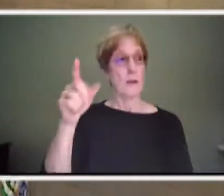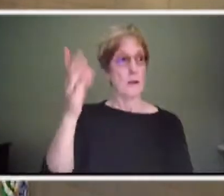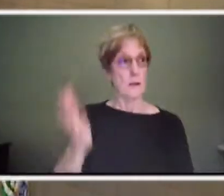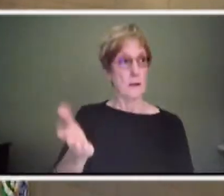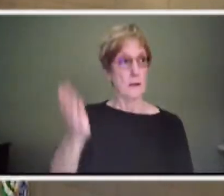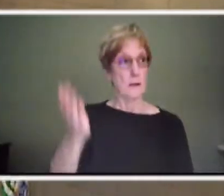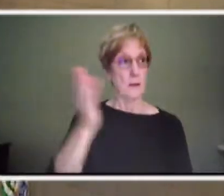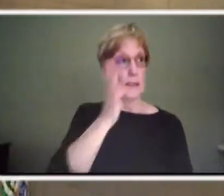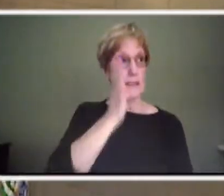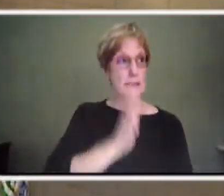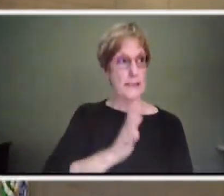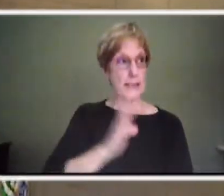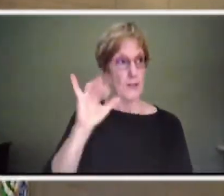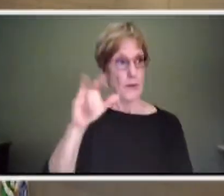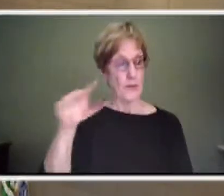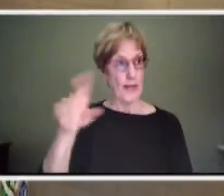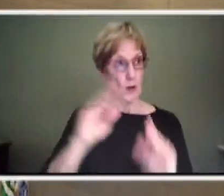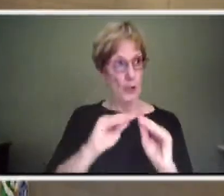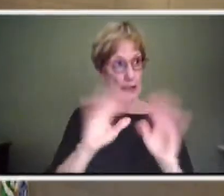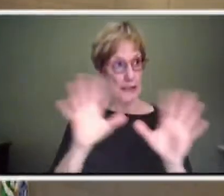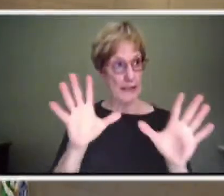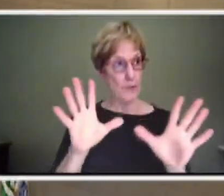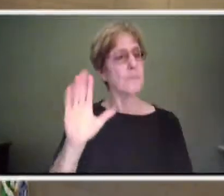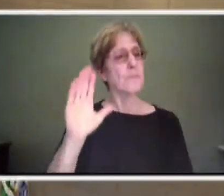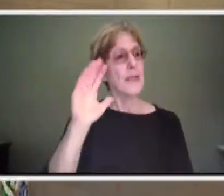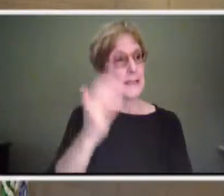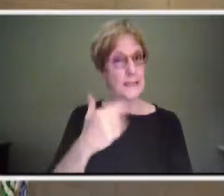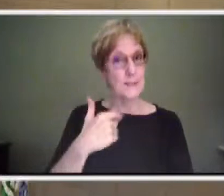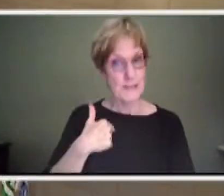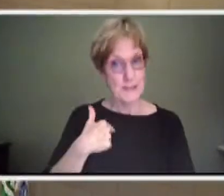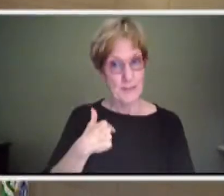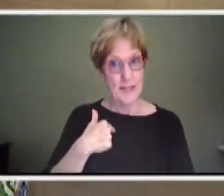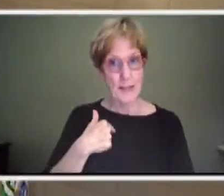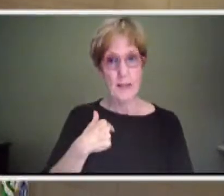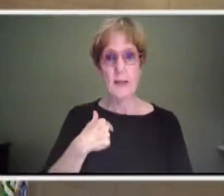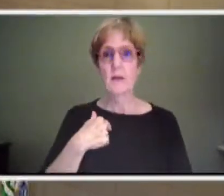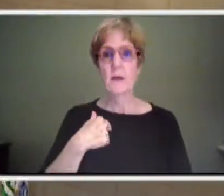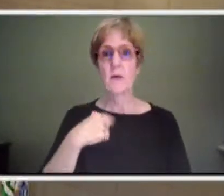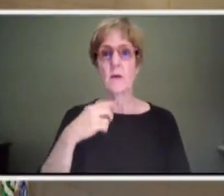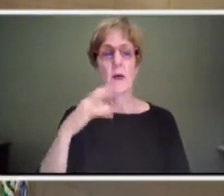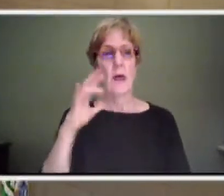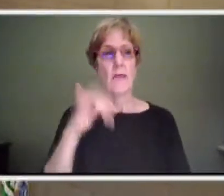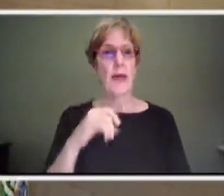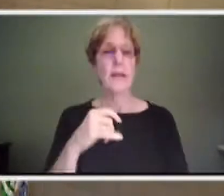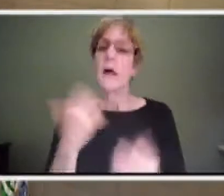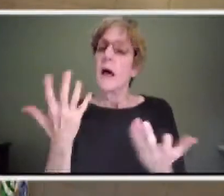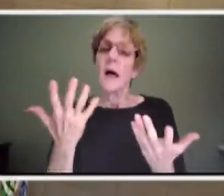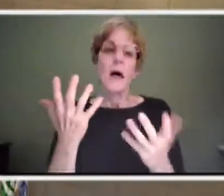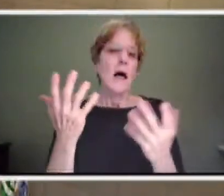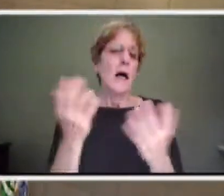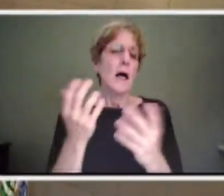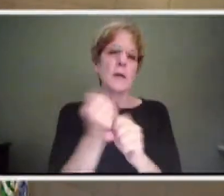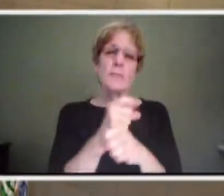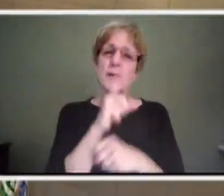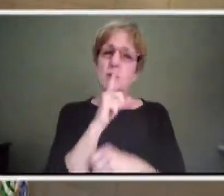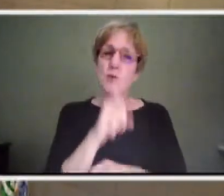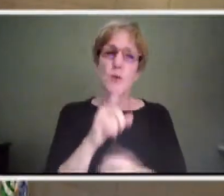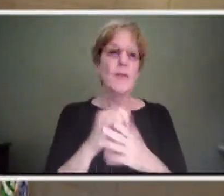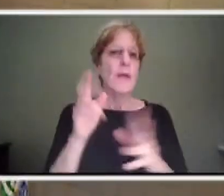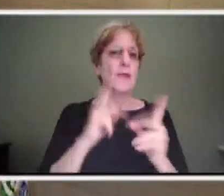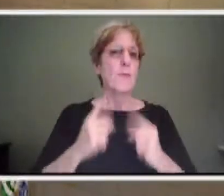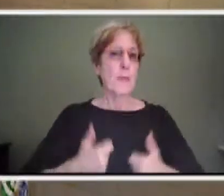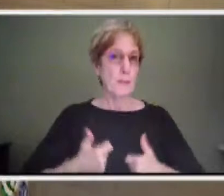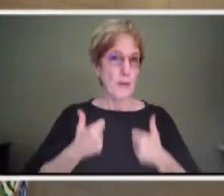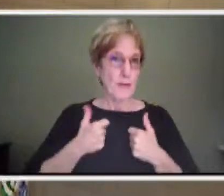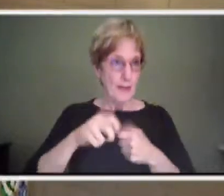are clear, because it appears to me that I just want to make sure that the residents